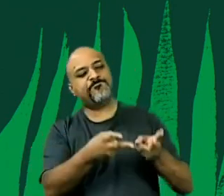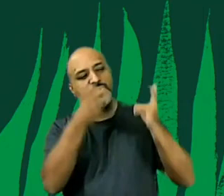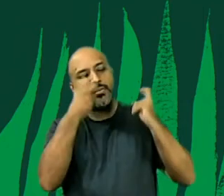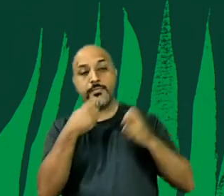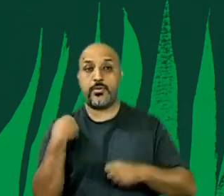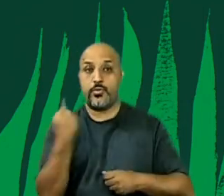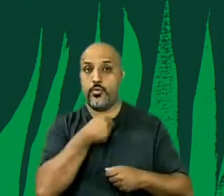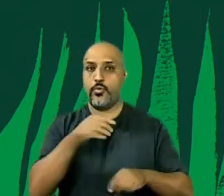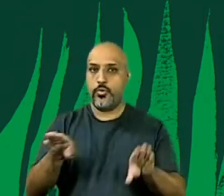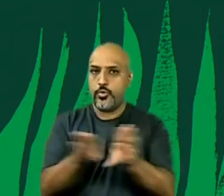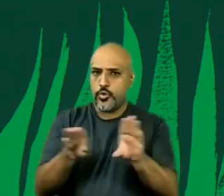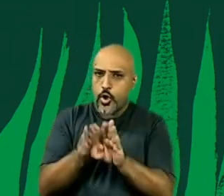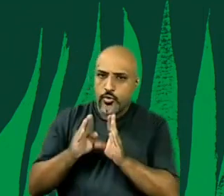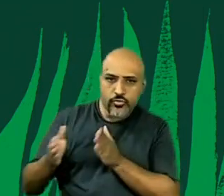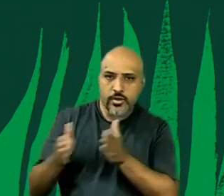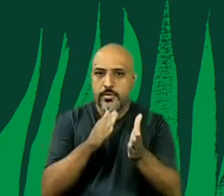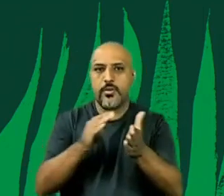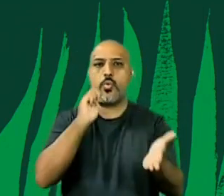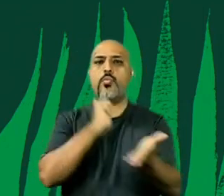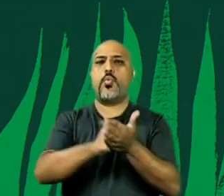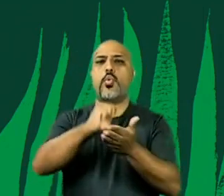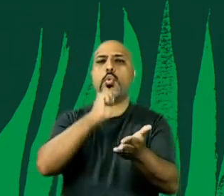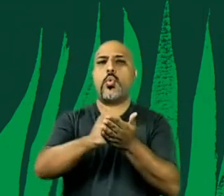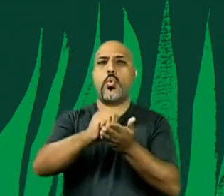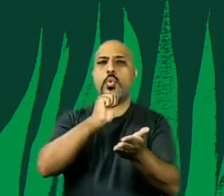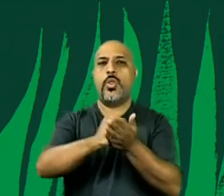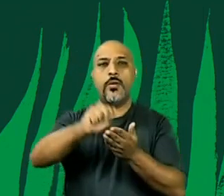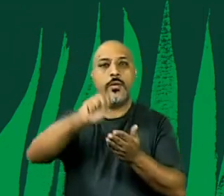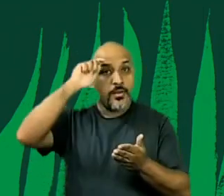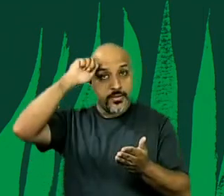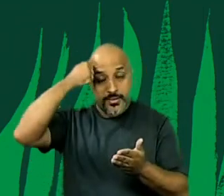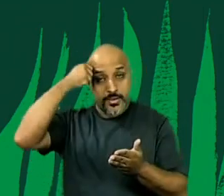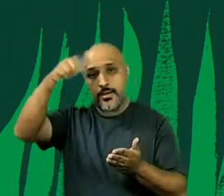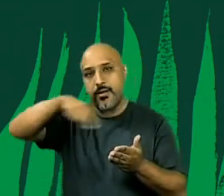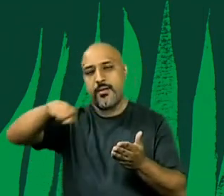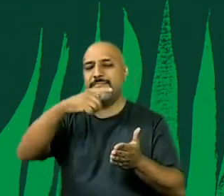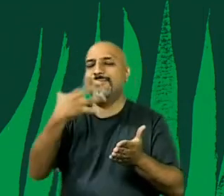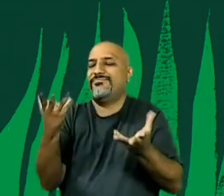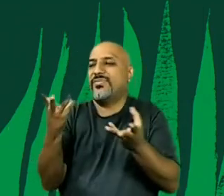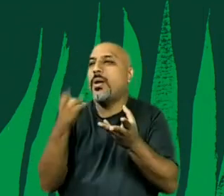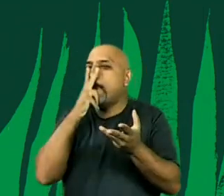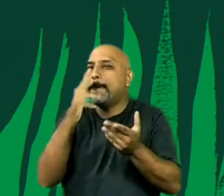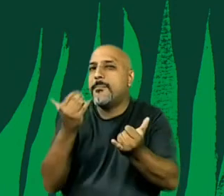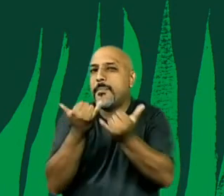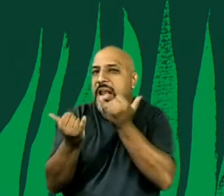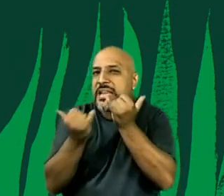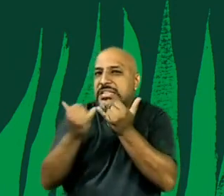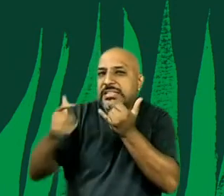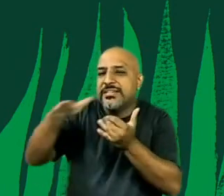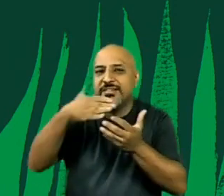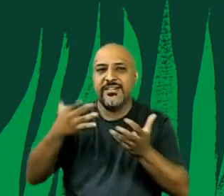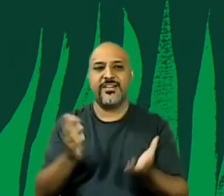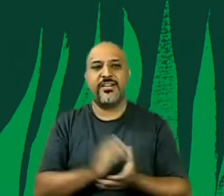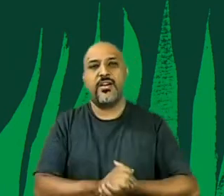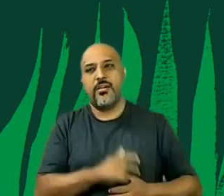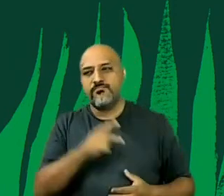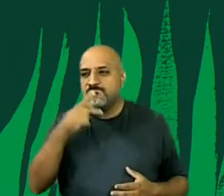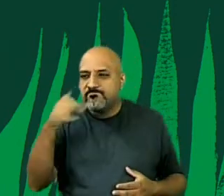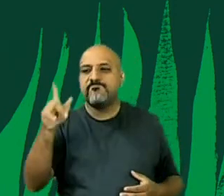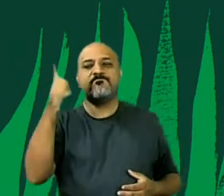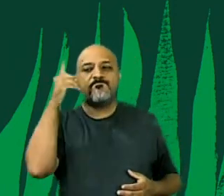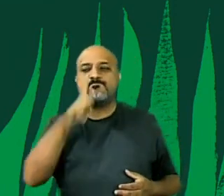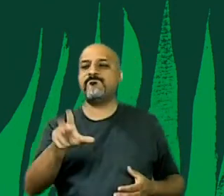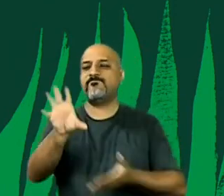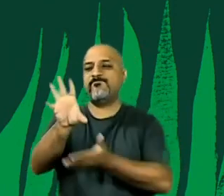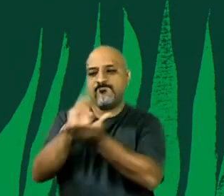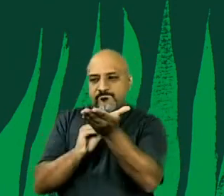also that our path as a Black writer, it's also a path which is very similar to hers. I